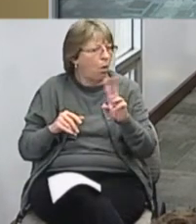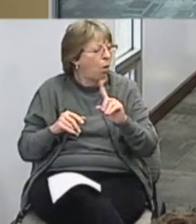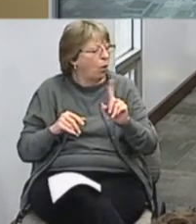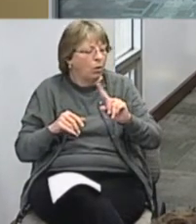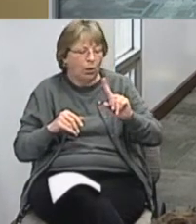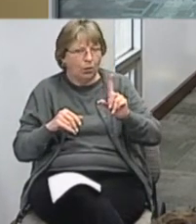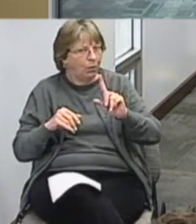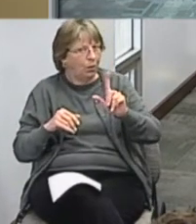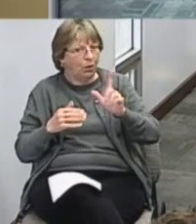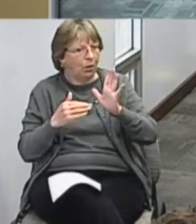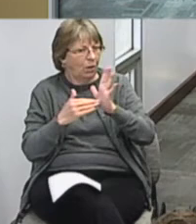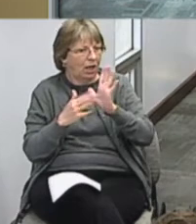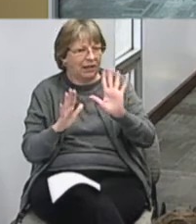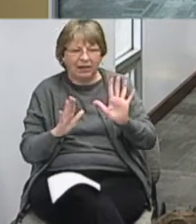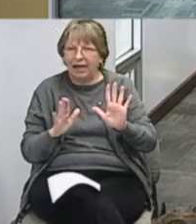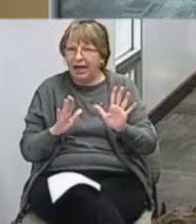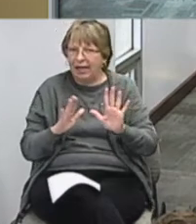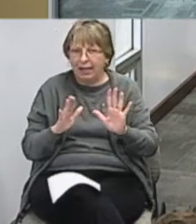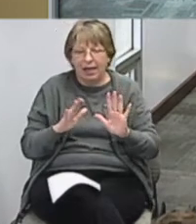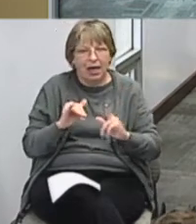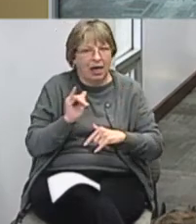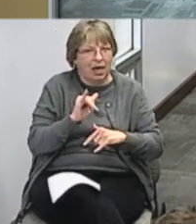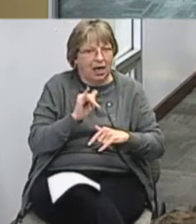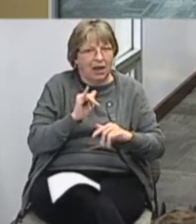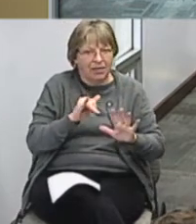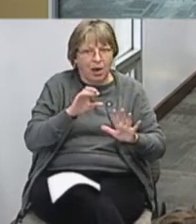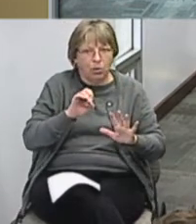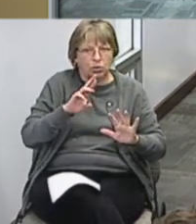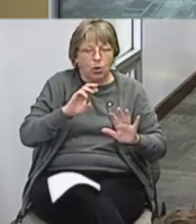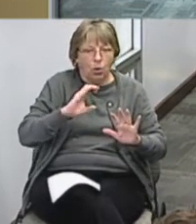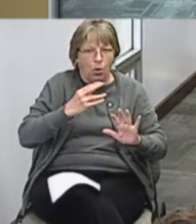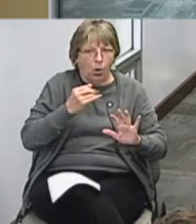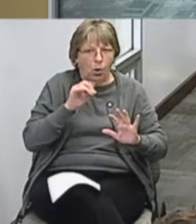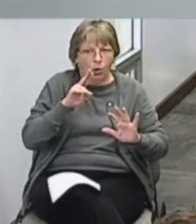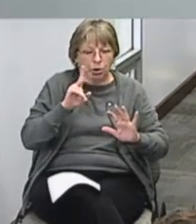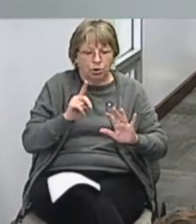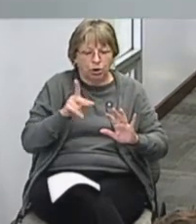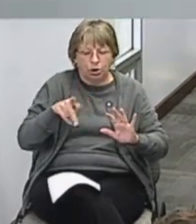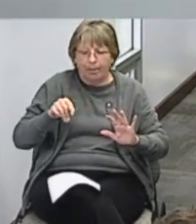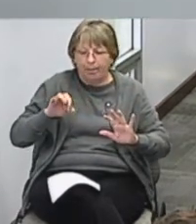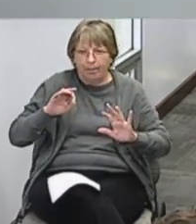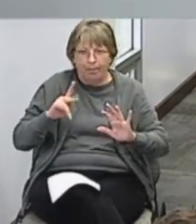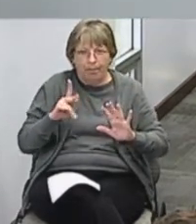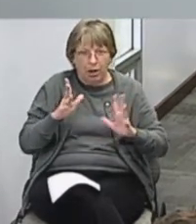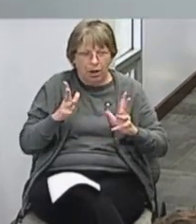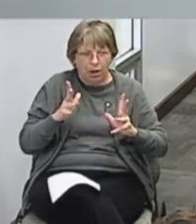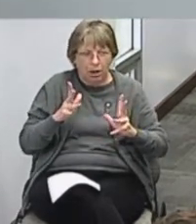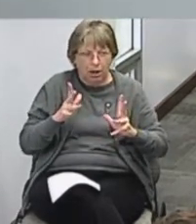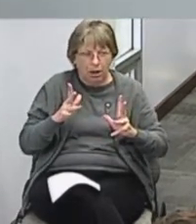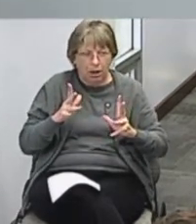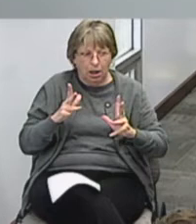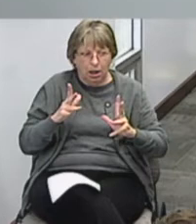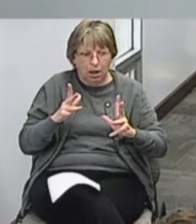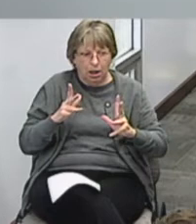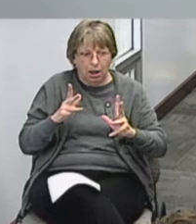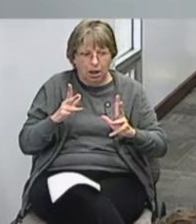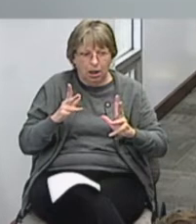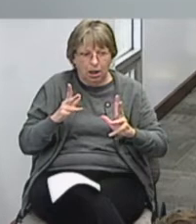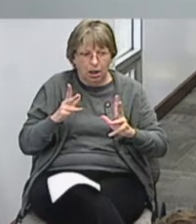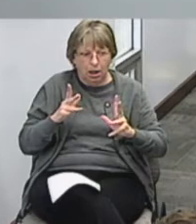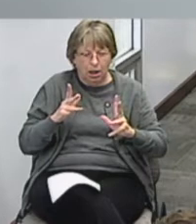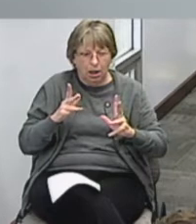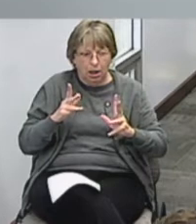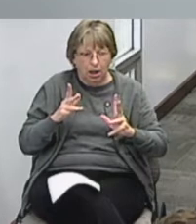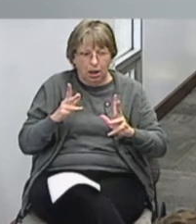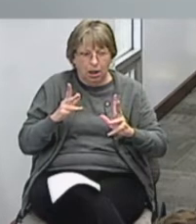we, Public input. again, Yeah, it we was did very 43rd Park extensive. for a while. Yeah. And had we not come up with one, it'd probably still be called 43rd Park.